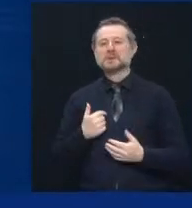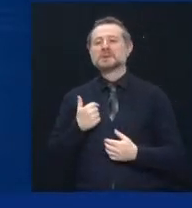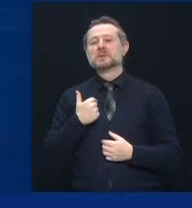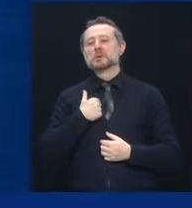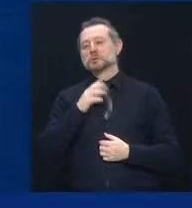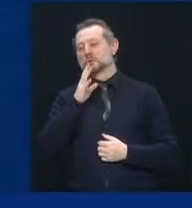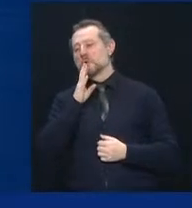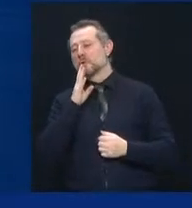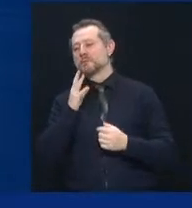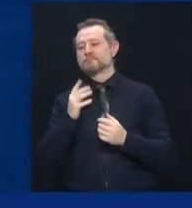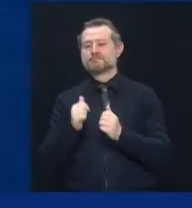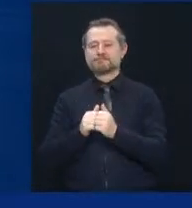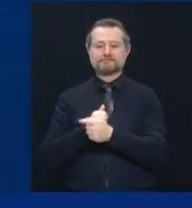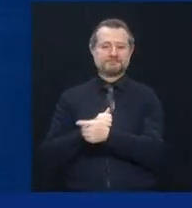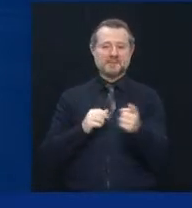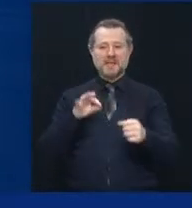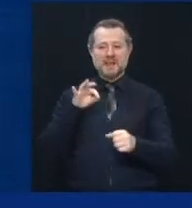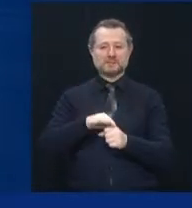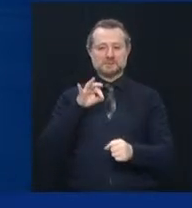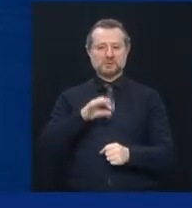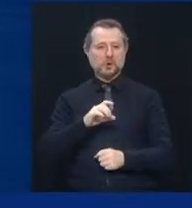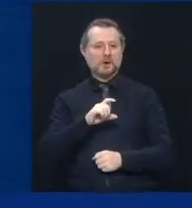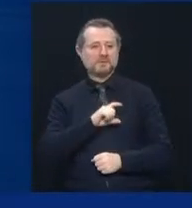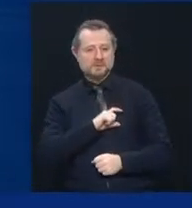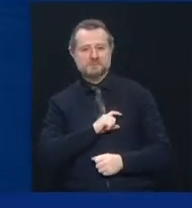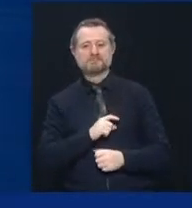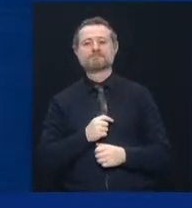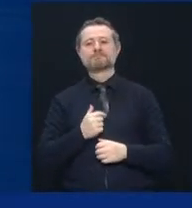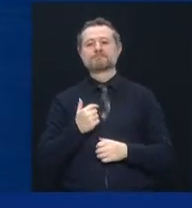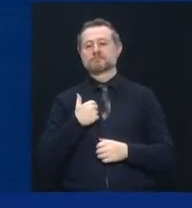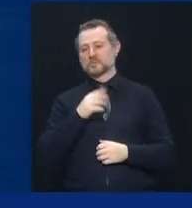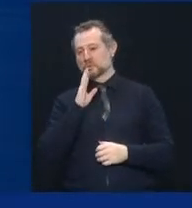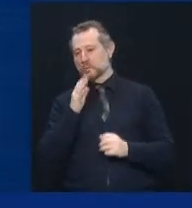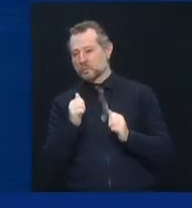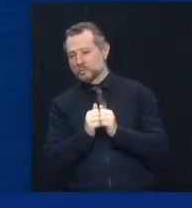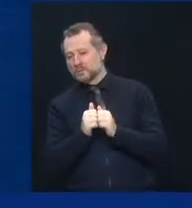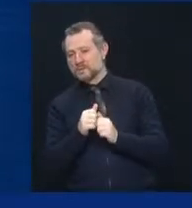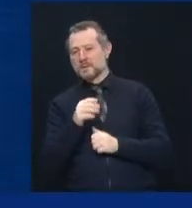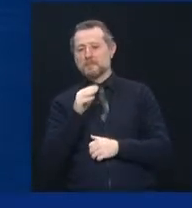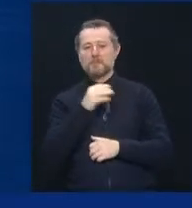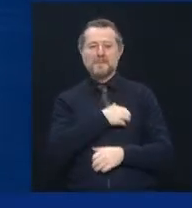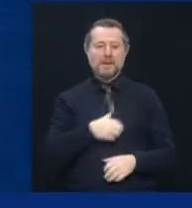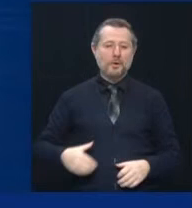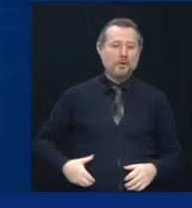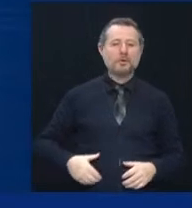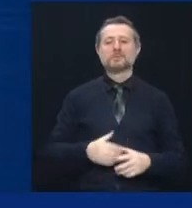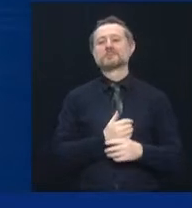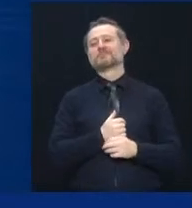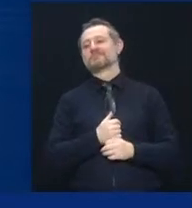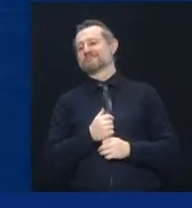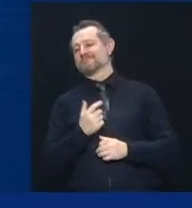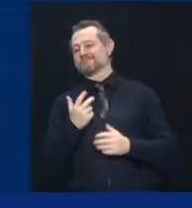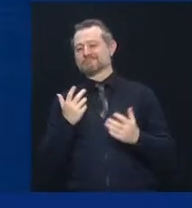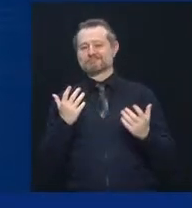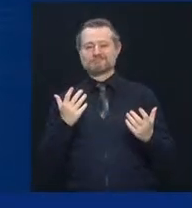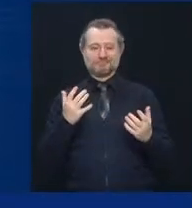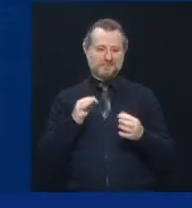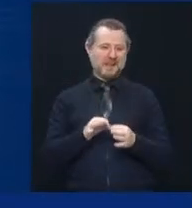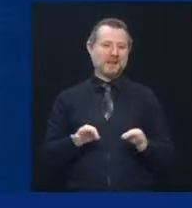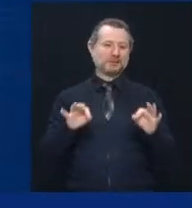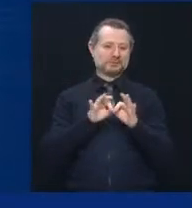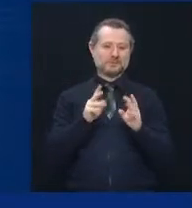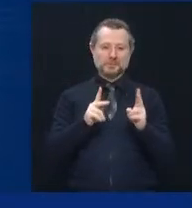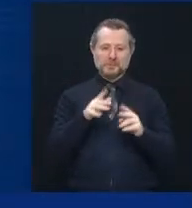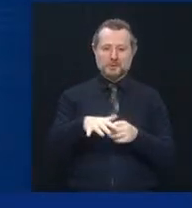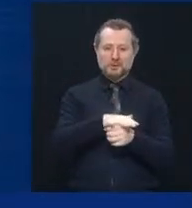officials, elected officials. I'll be talking to the mayor. I'll be talking to the relevant local